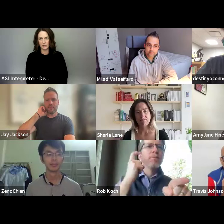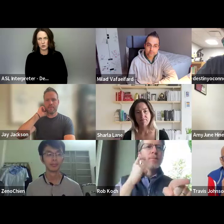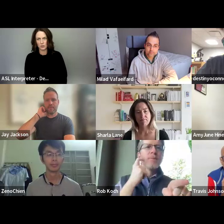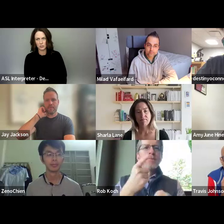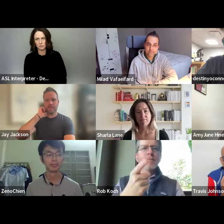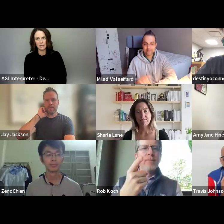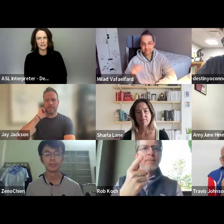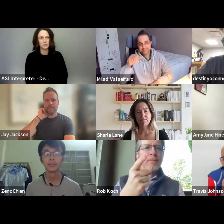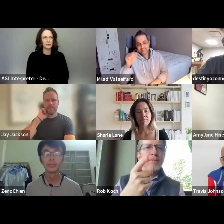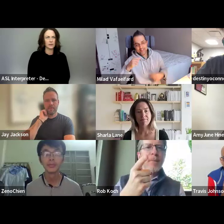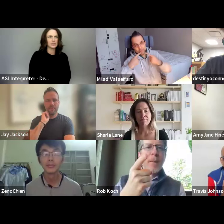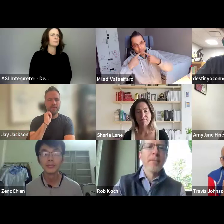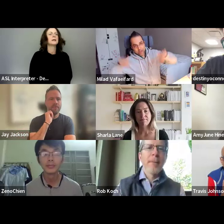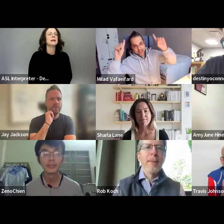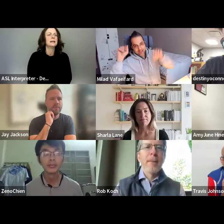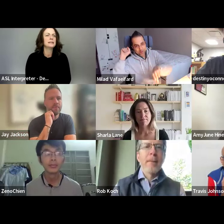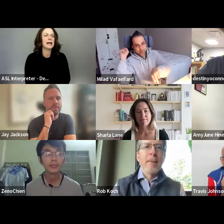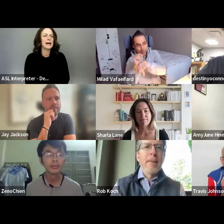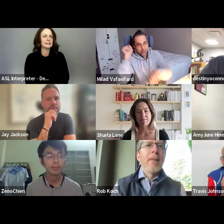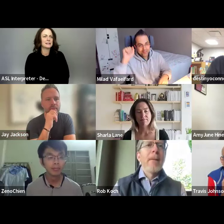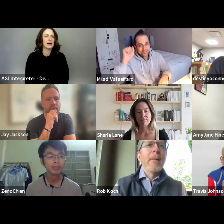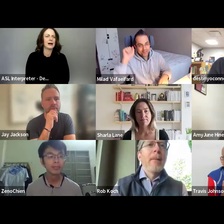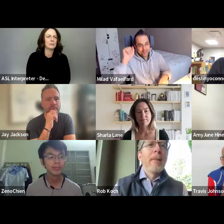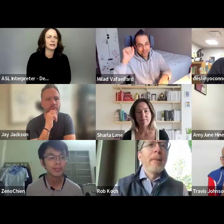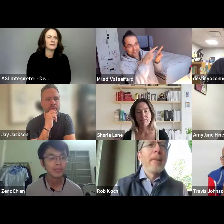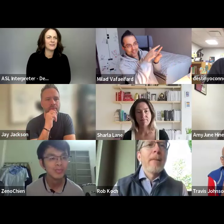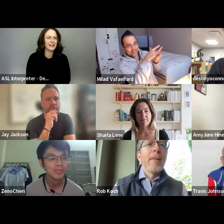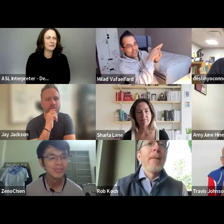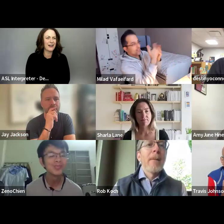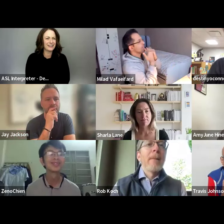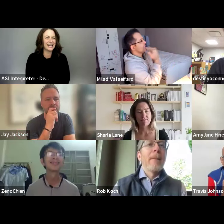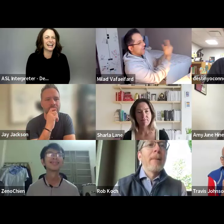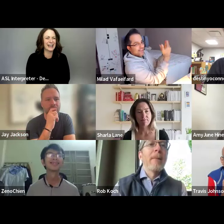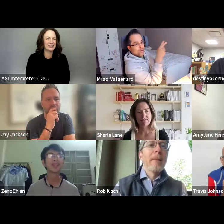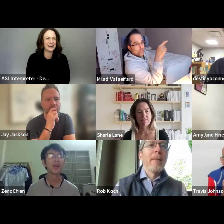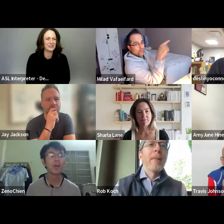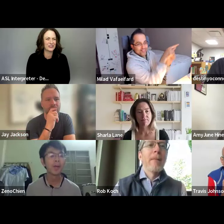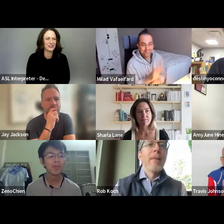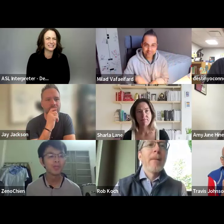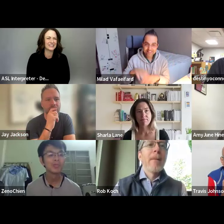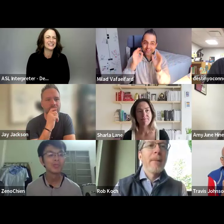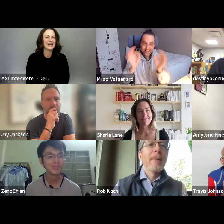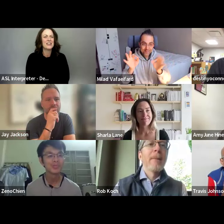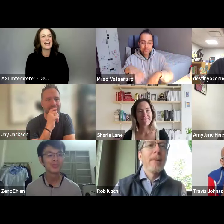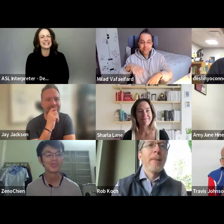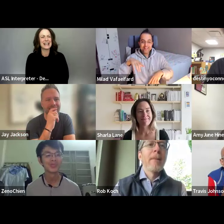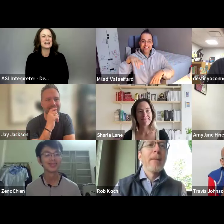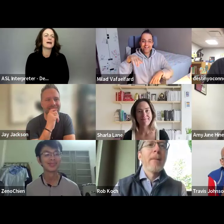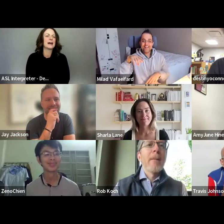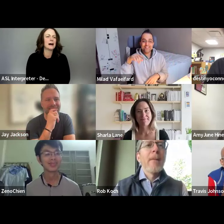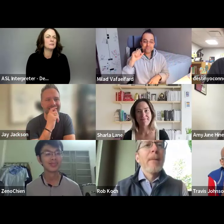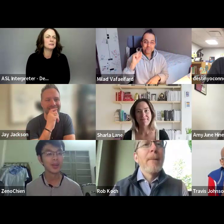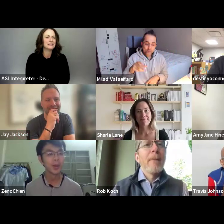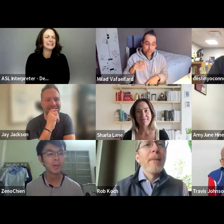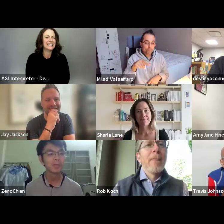Does that answer your question? Milad, do you have your hand up? Yes, it finally worked. I've tried it before, so thanks.